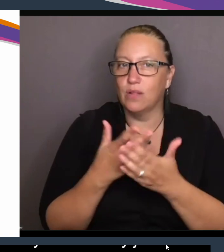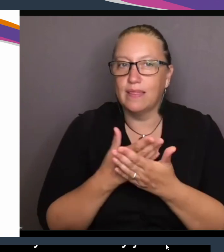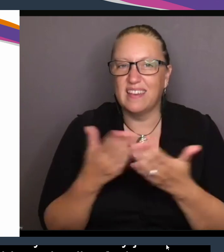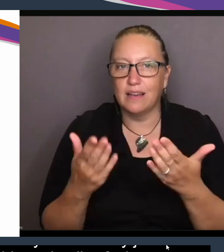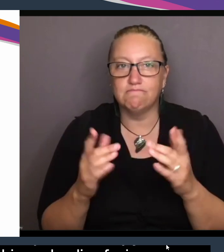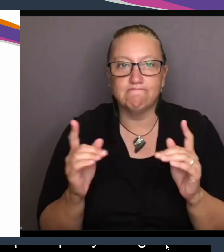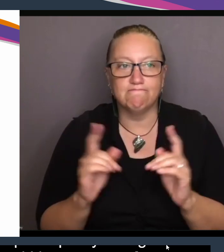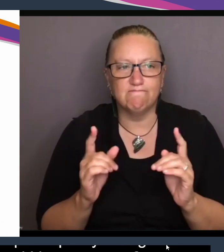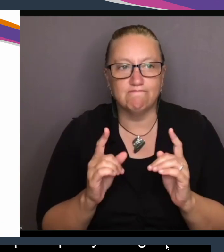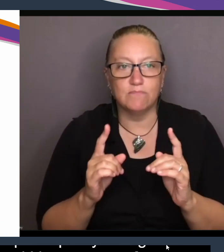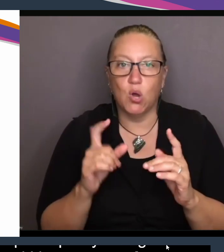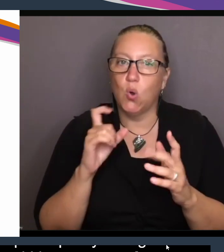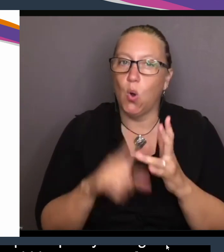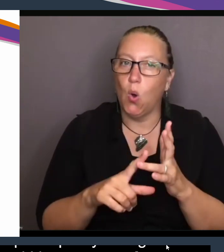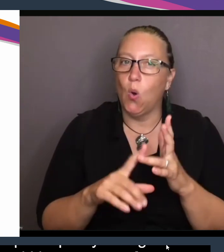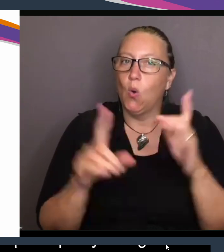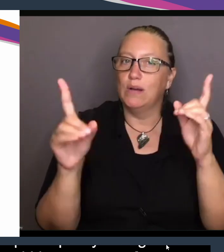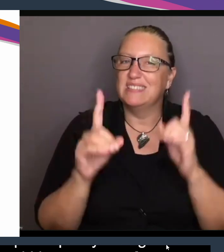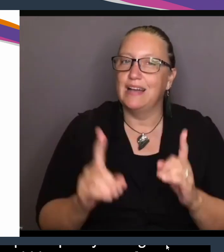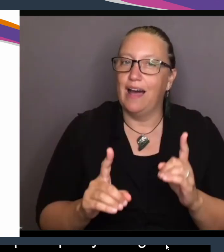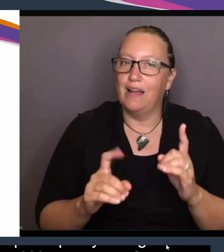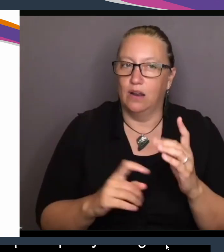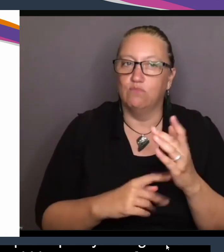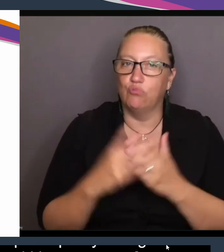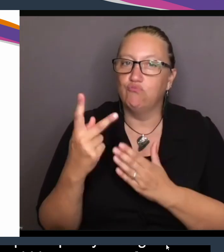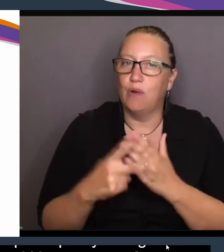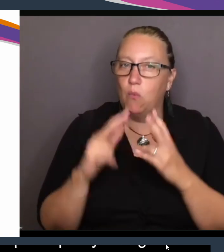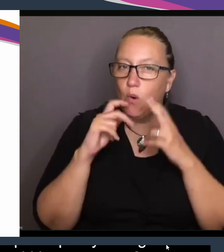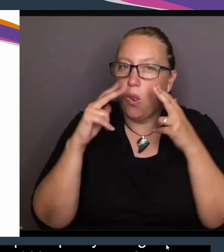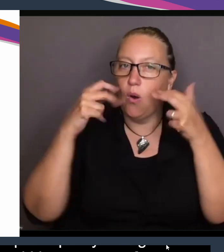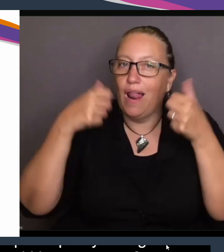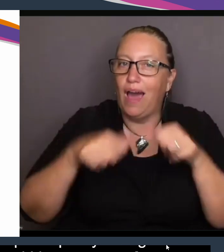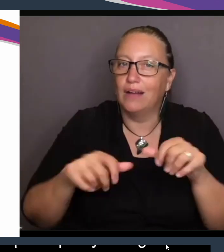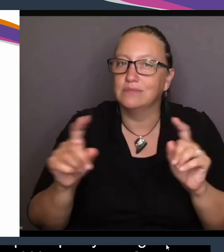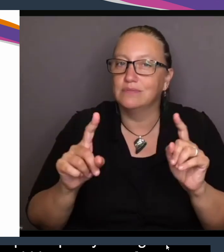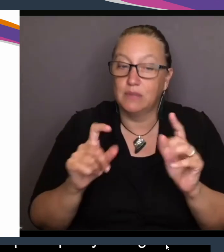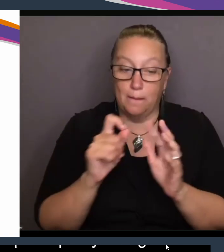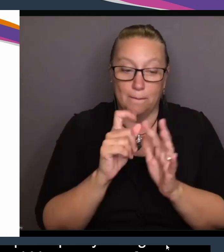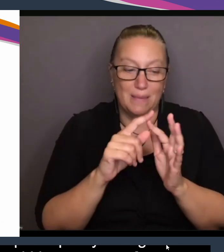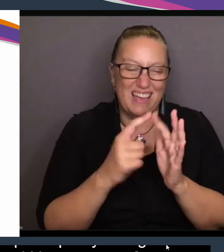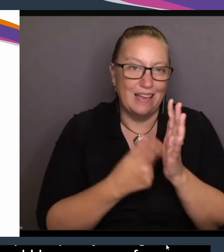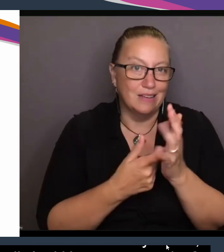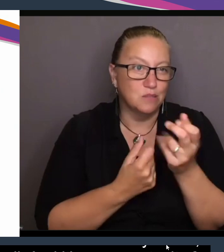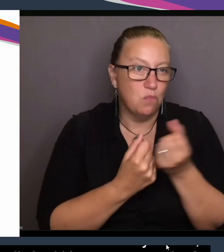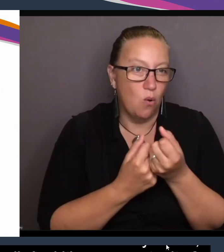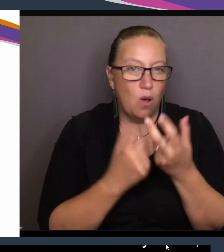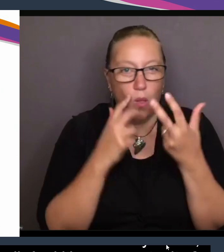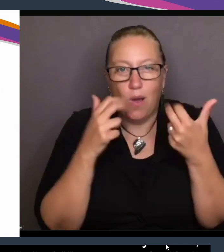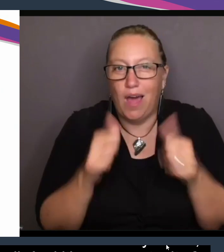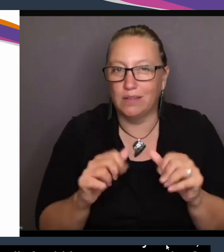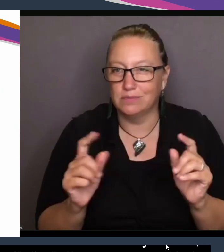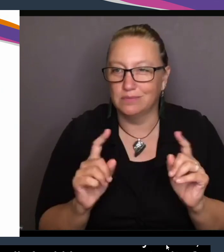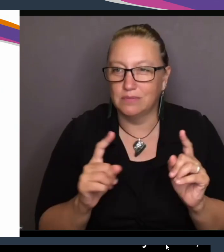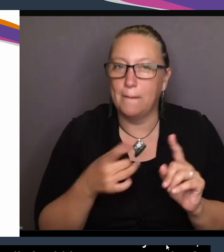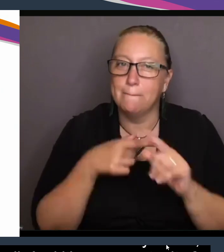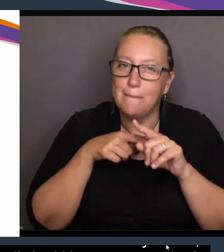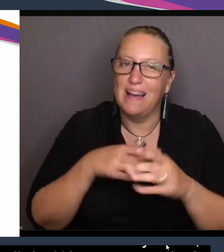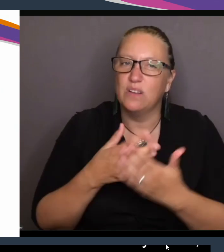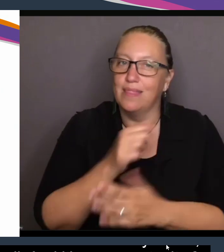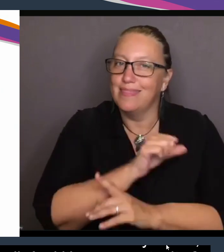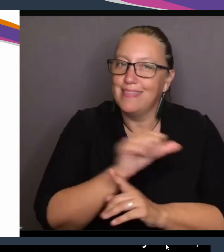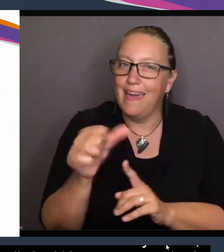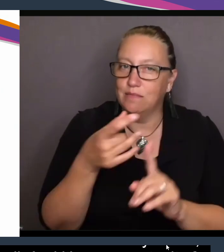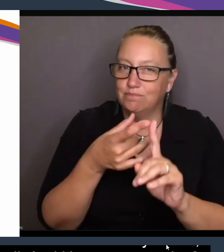to co-design what the program's going to look like and what the peer support will look like based on their specific needs and